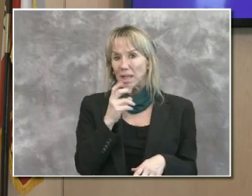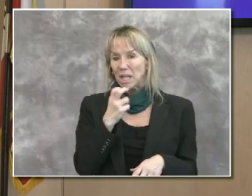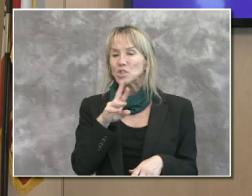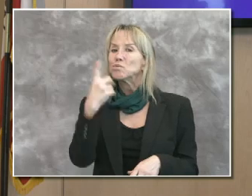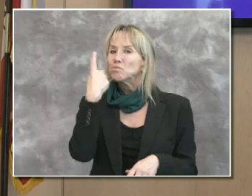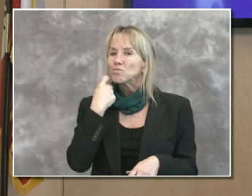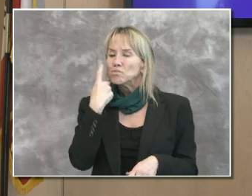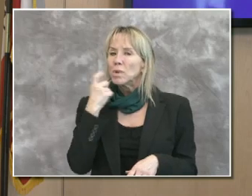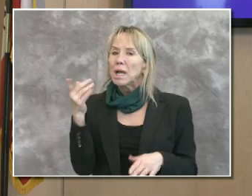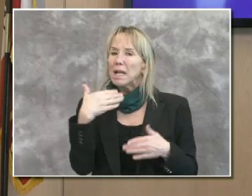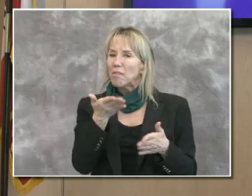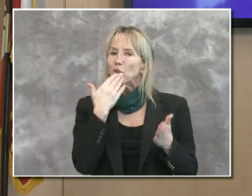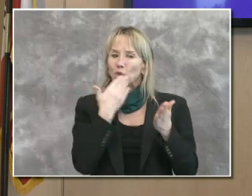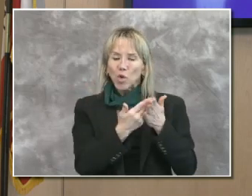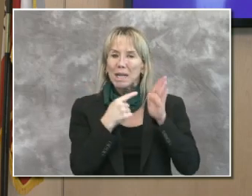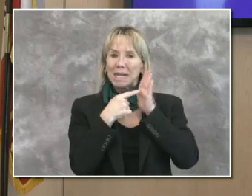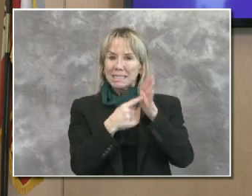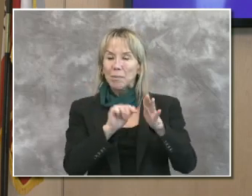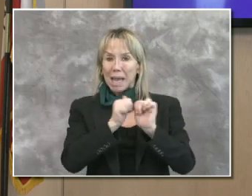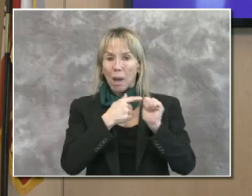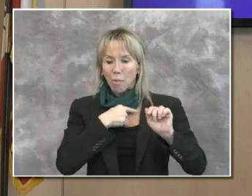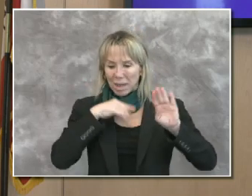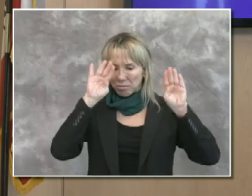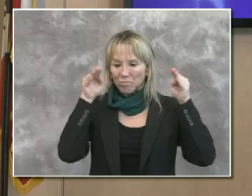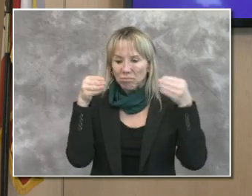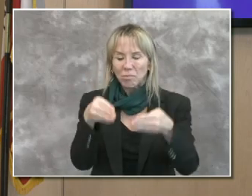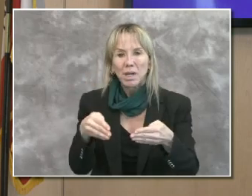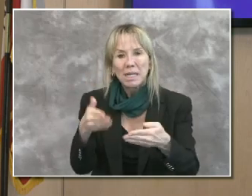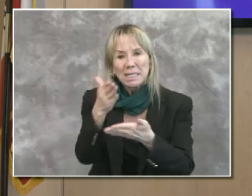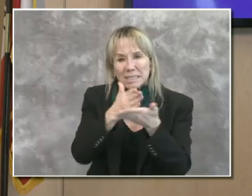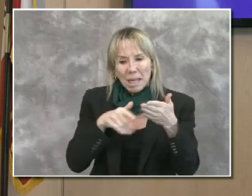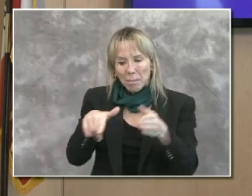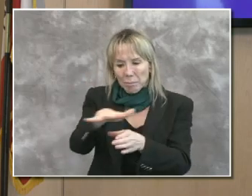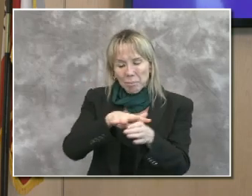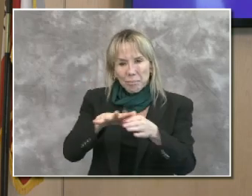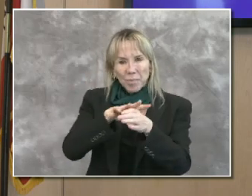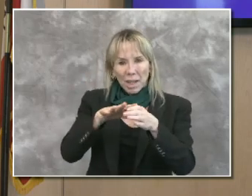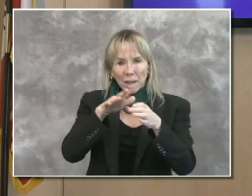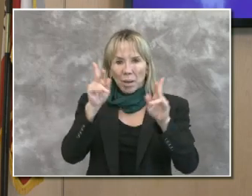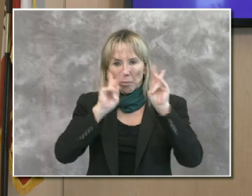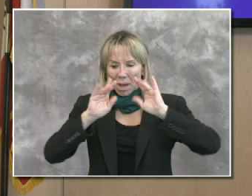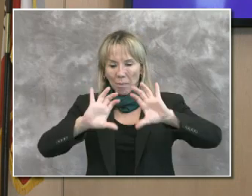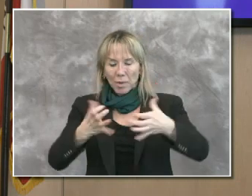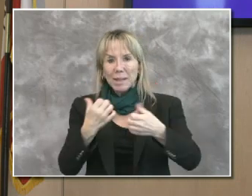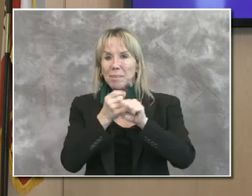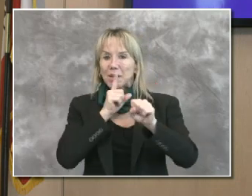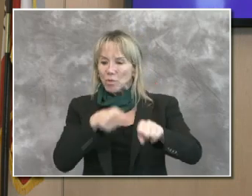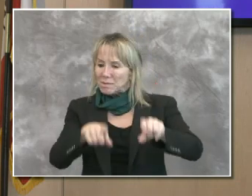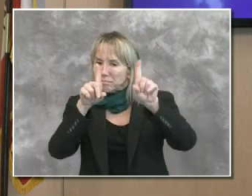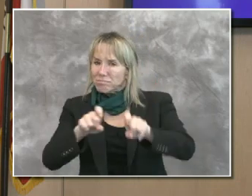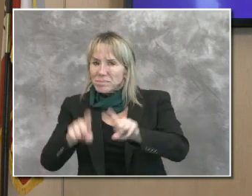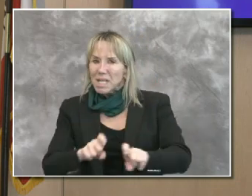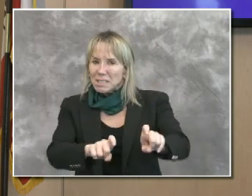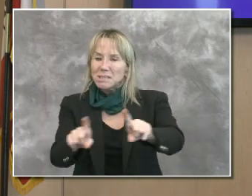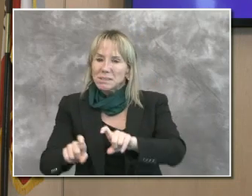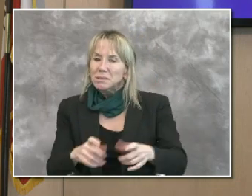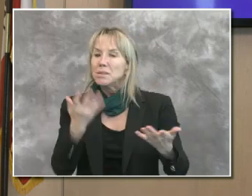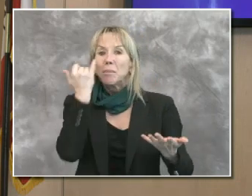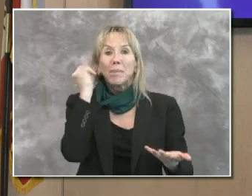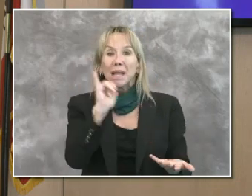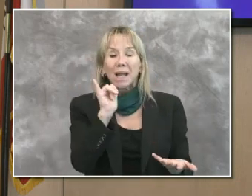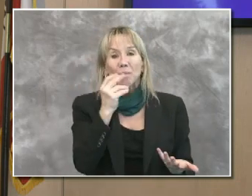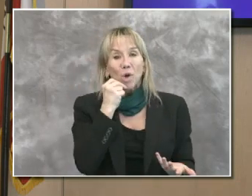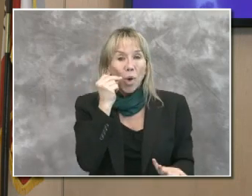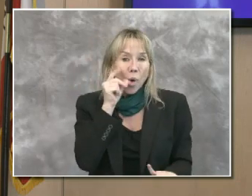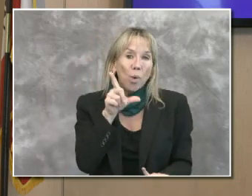are targeting specific populations to give some of that testing capacity to, such as